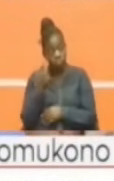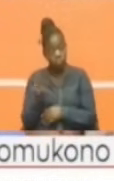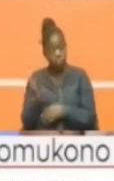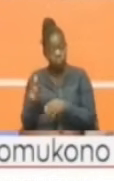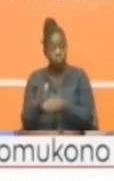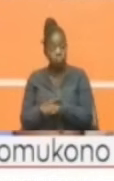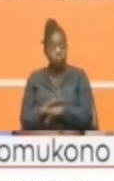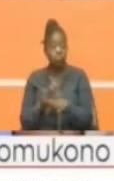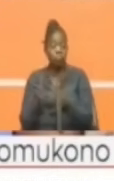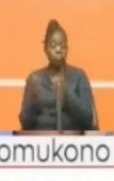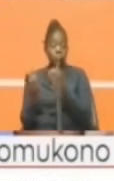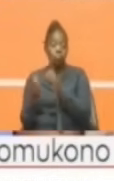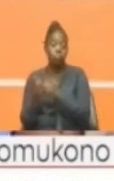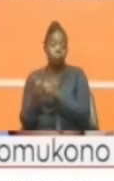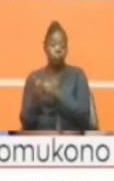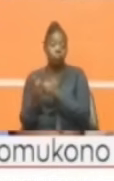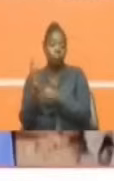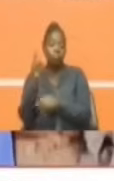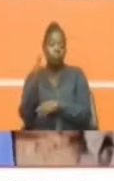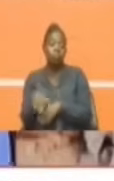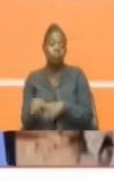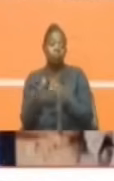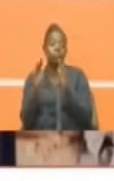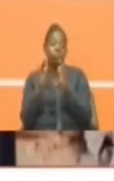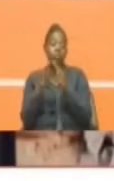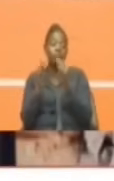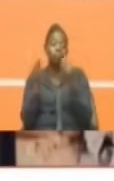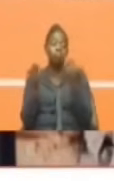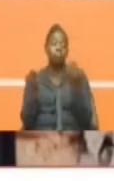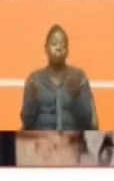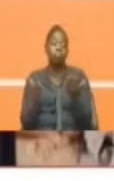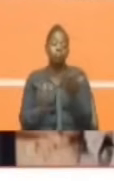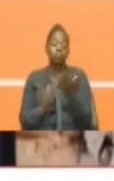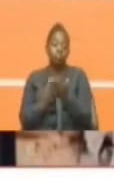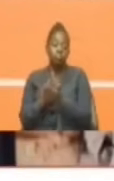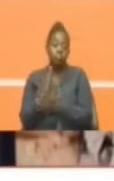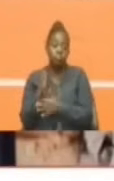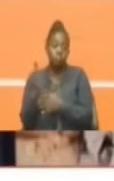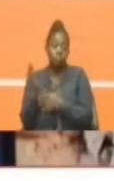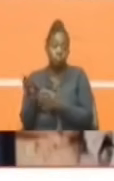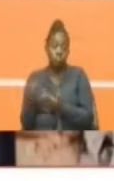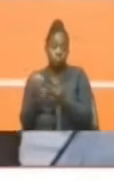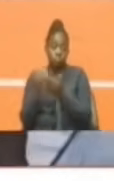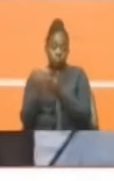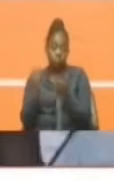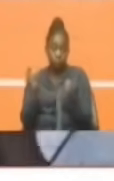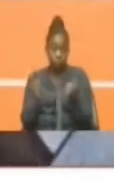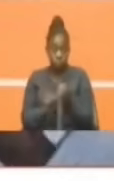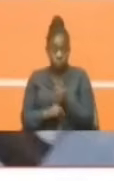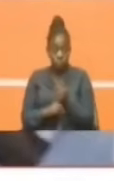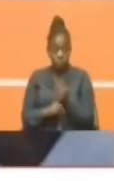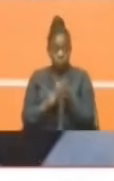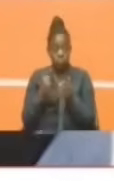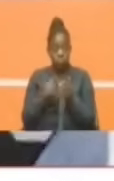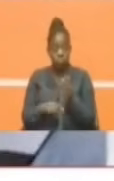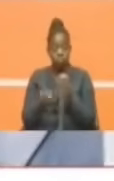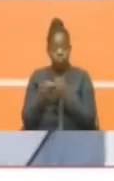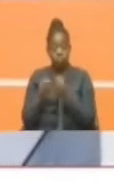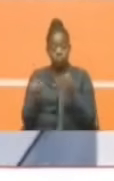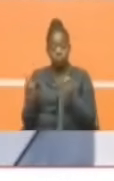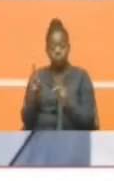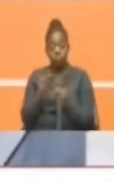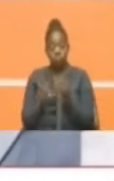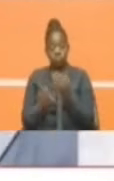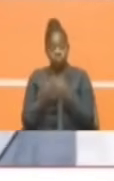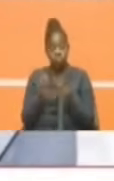bukedde n'entuukirira n'entuuka waka era gonga amazima obuyambi nabufuna agamedde abantu bangi bamubudaabuda